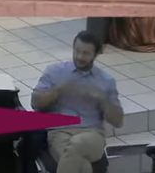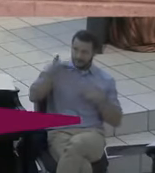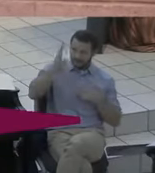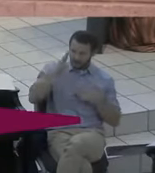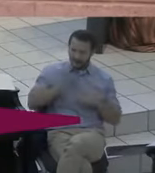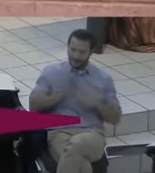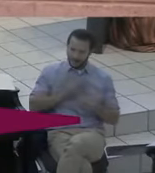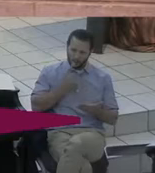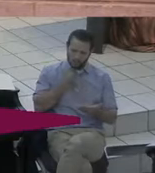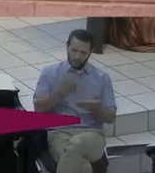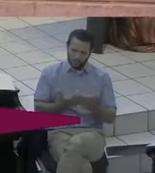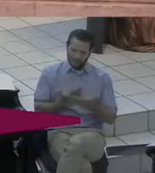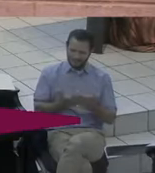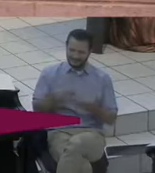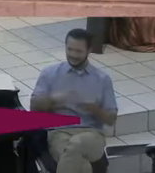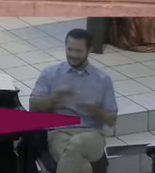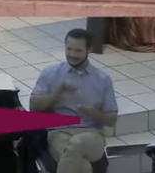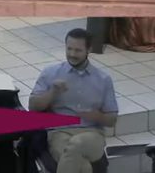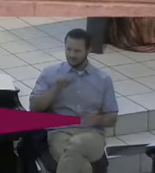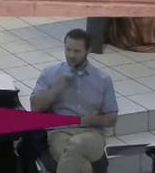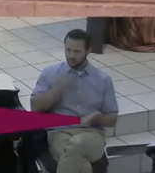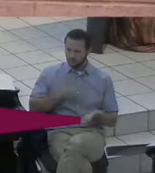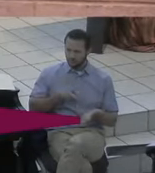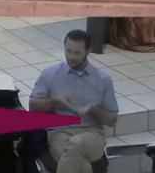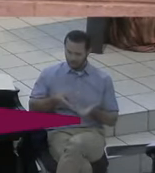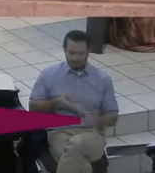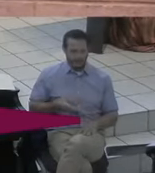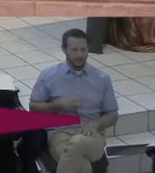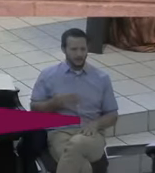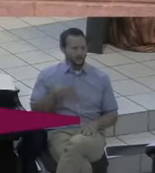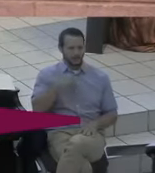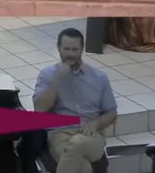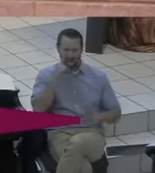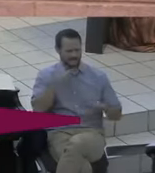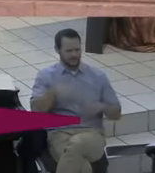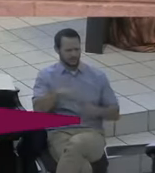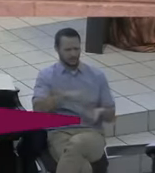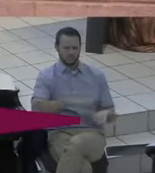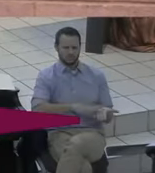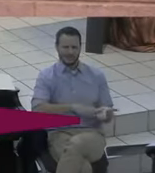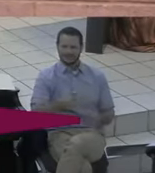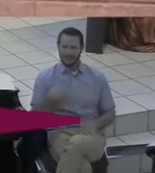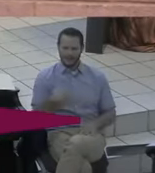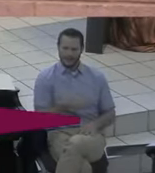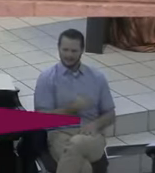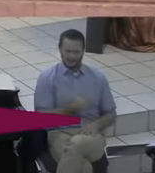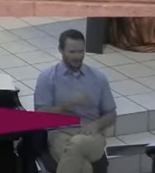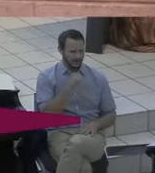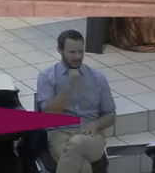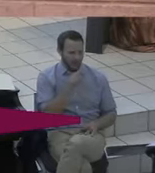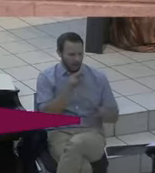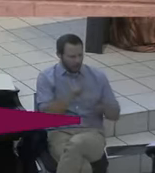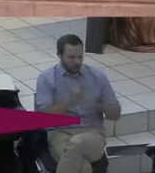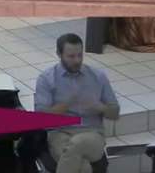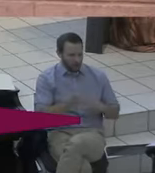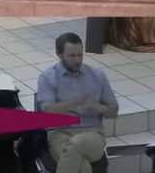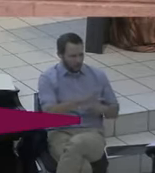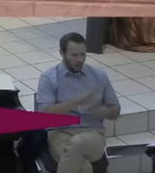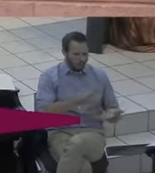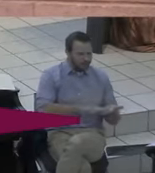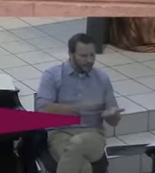true. We're not expecting people to praise us. We're not looking for praise from you or anyone